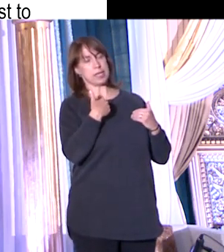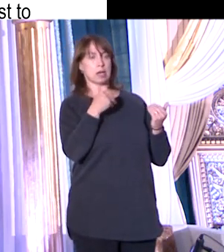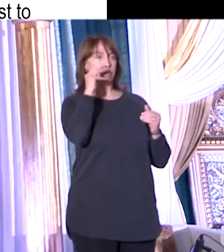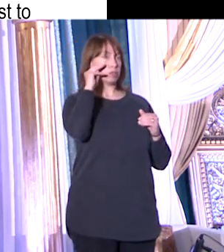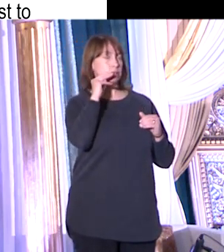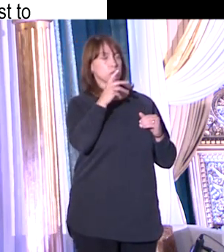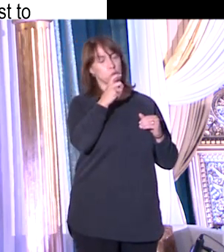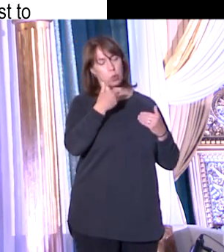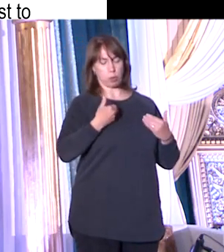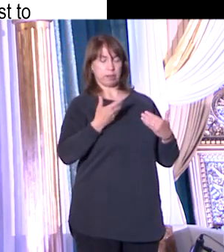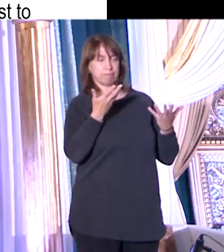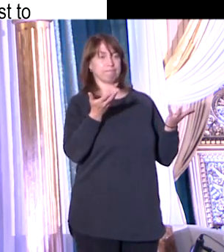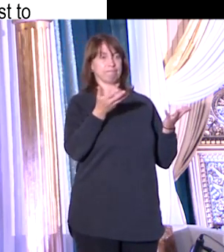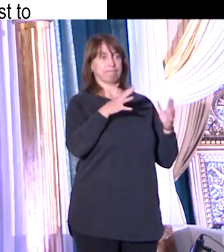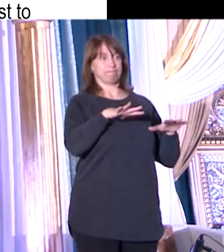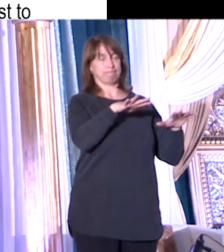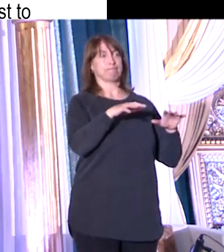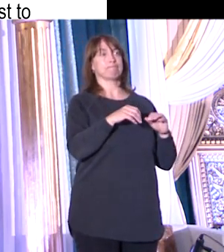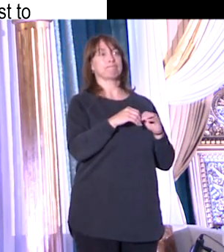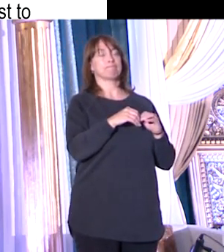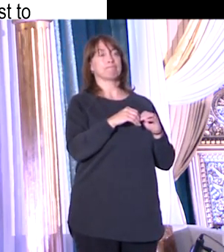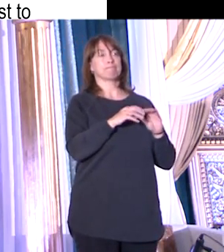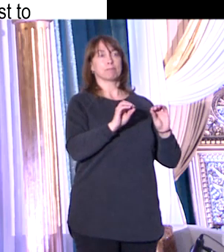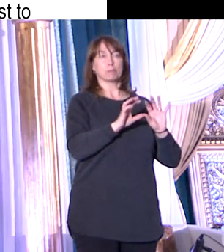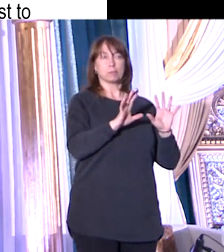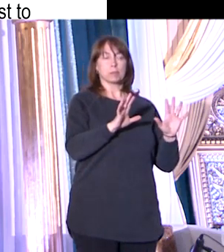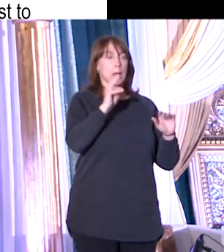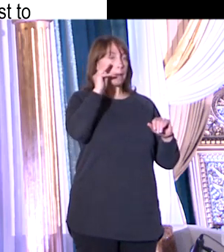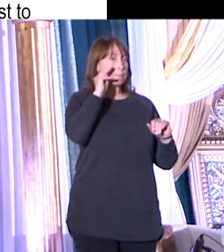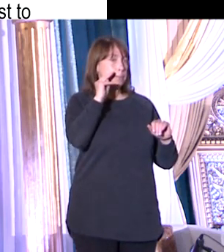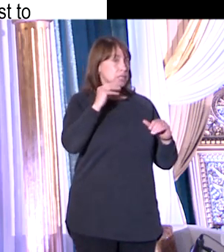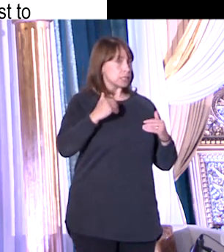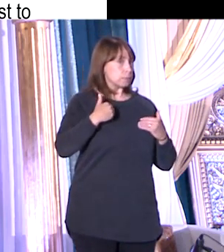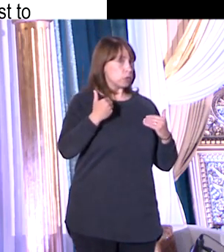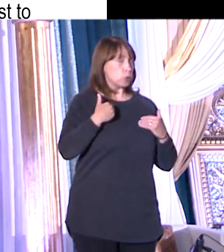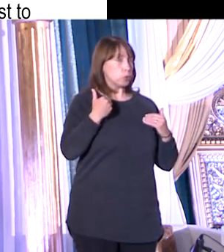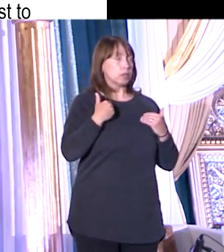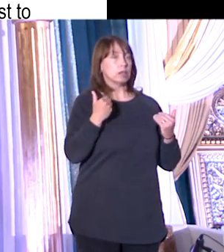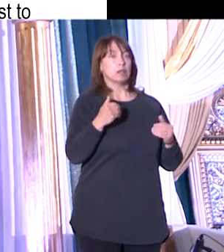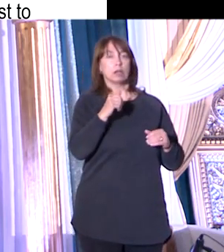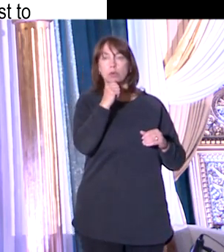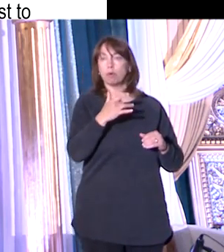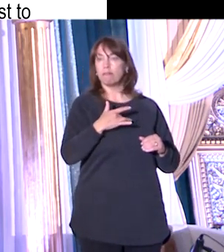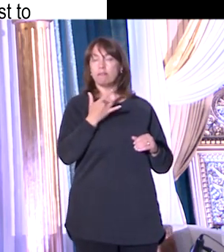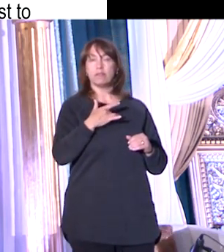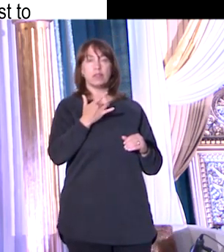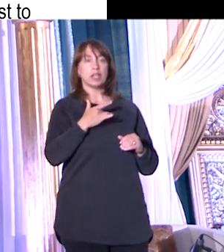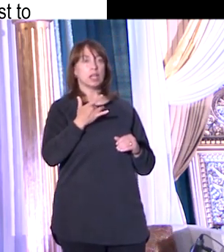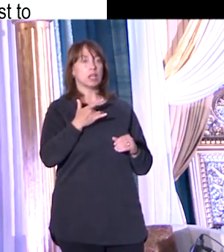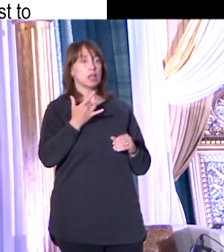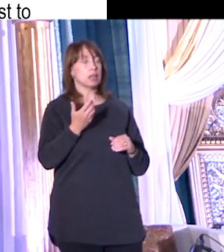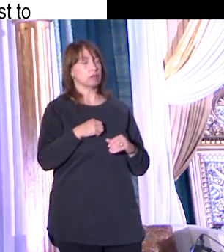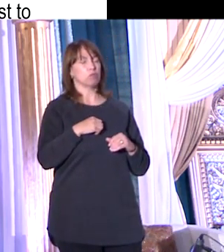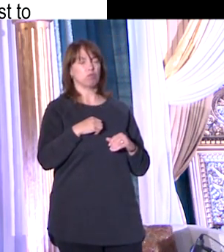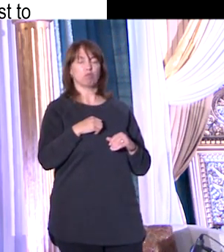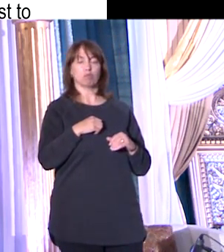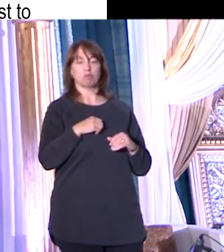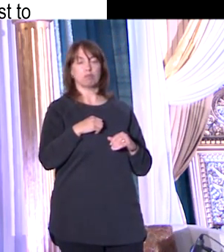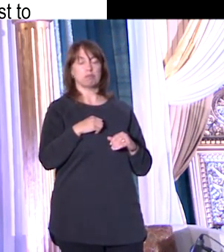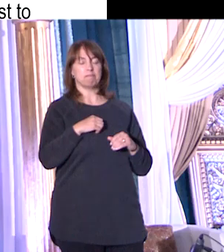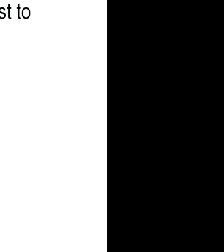clear that Muslim youth are less satisfied with the status quo, particularly in terms of treatment of the community